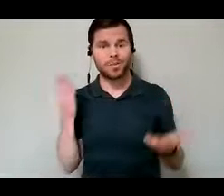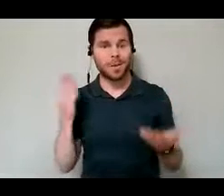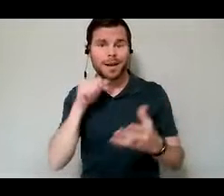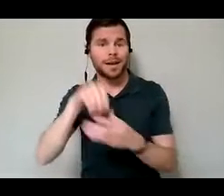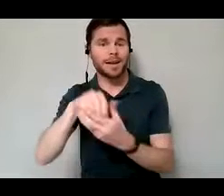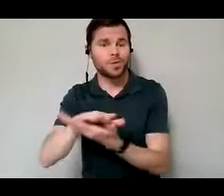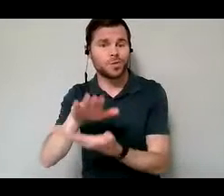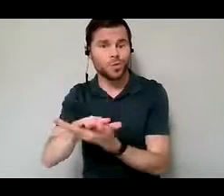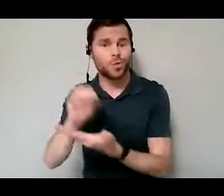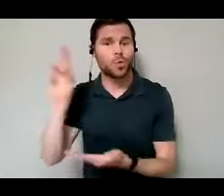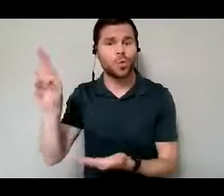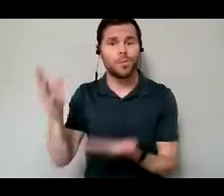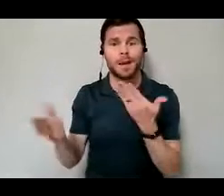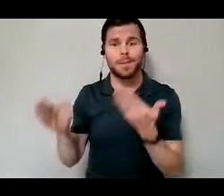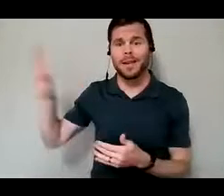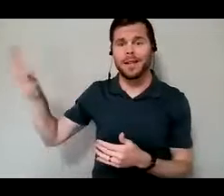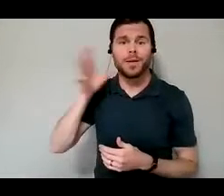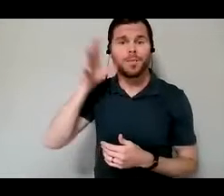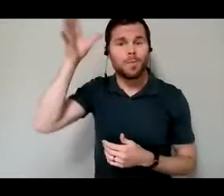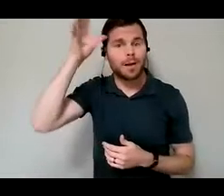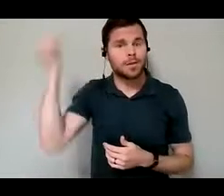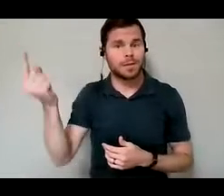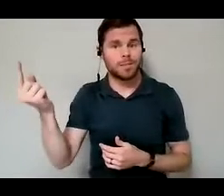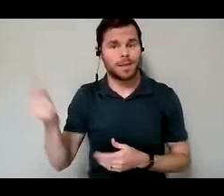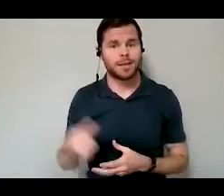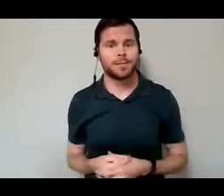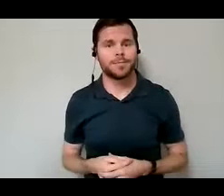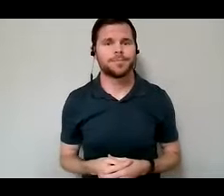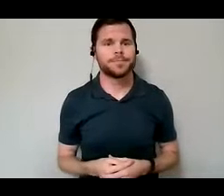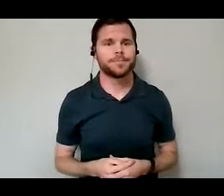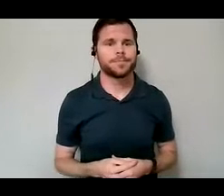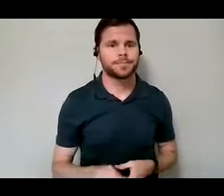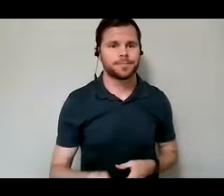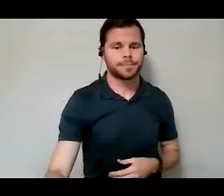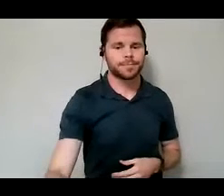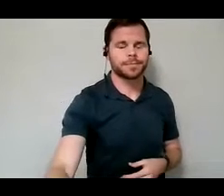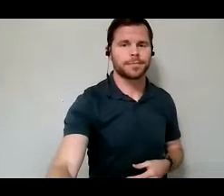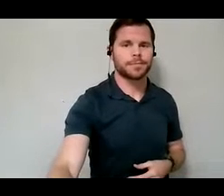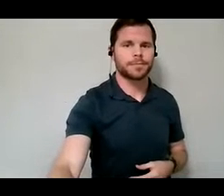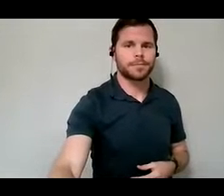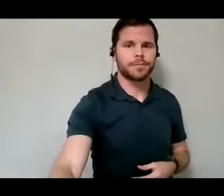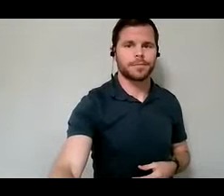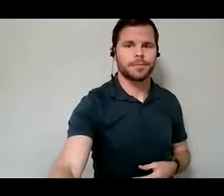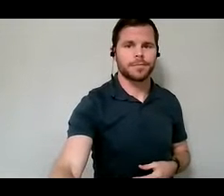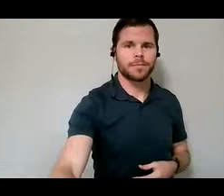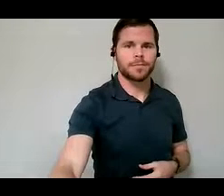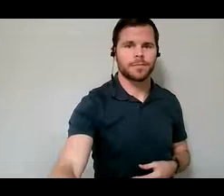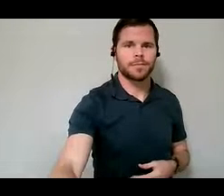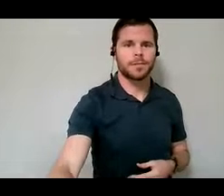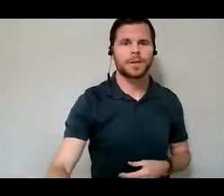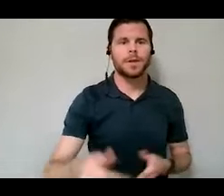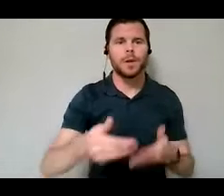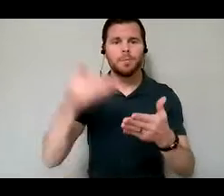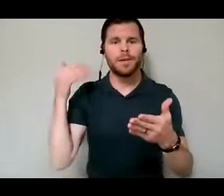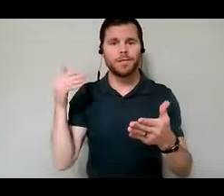their parents or something like that. Before you do Ally Action, you just think, oh, bystanders don't